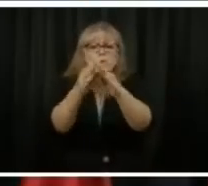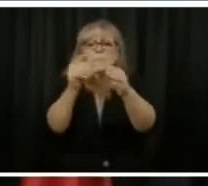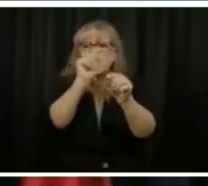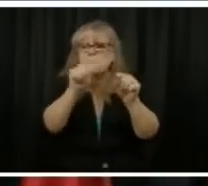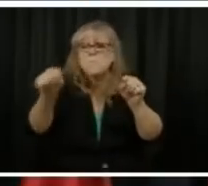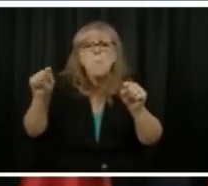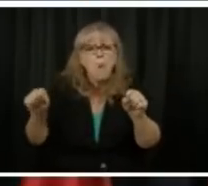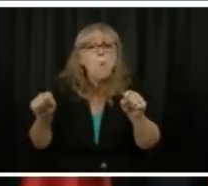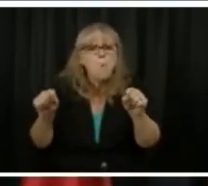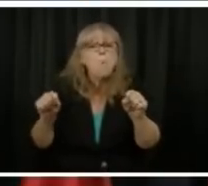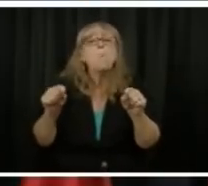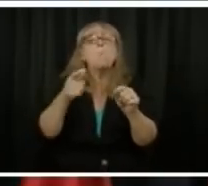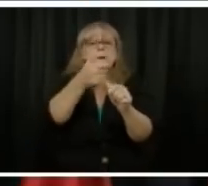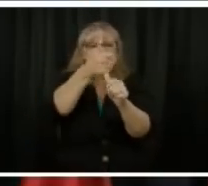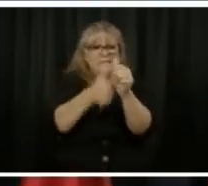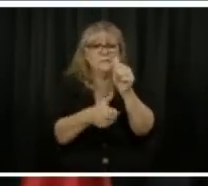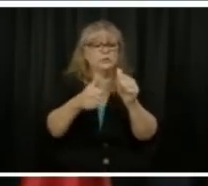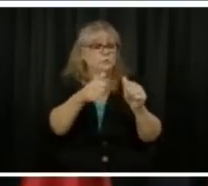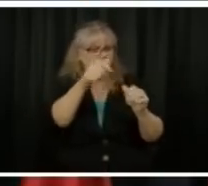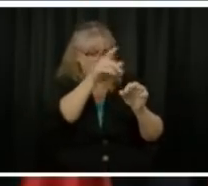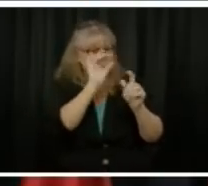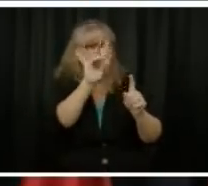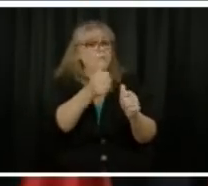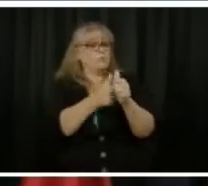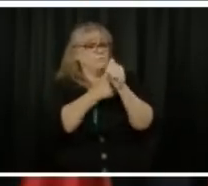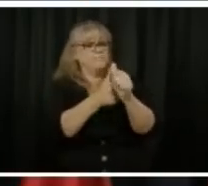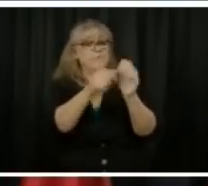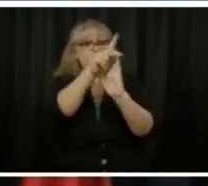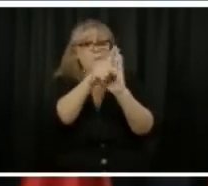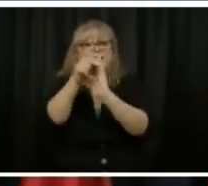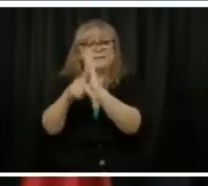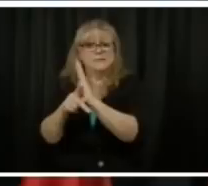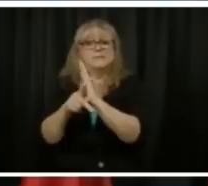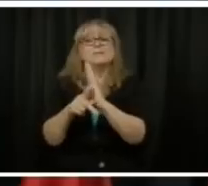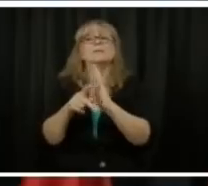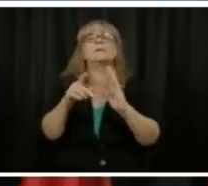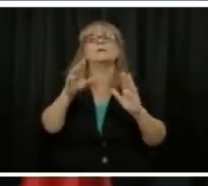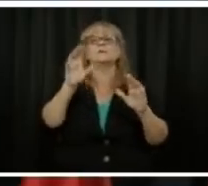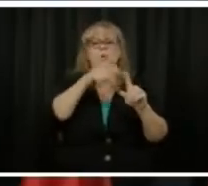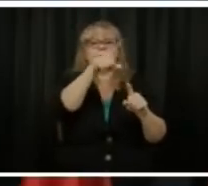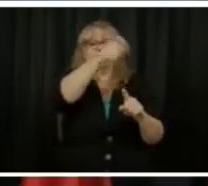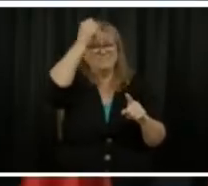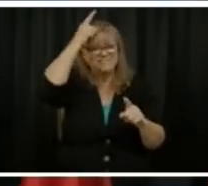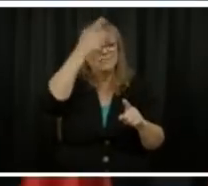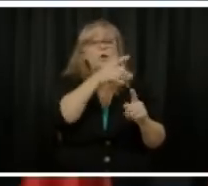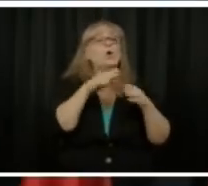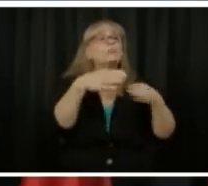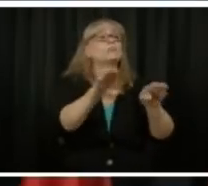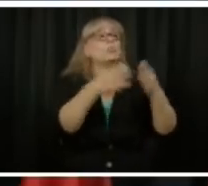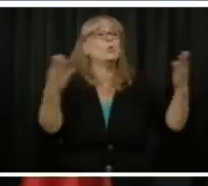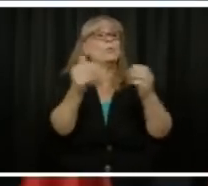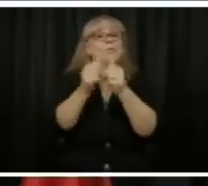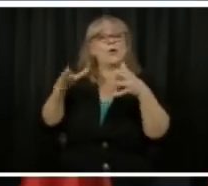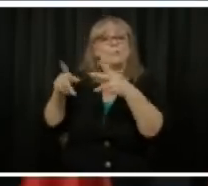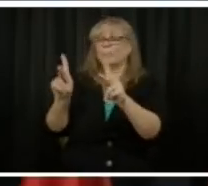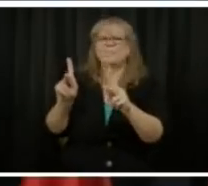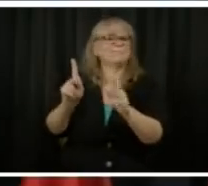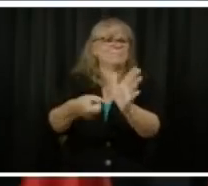certain criteria, they can apply for a variance from that order. The variances, though, have certain